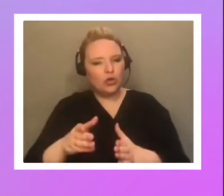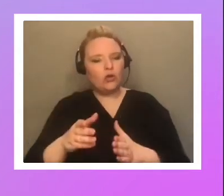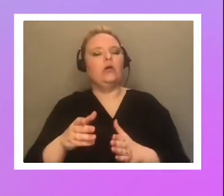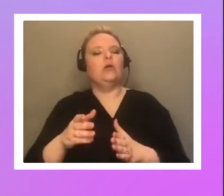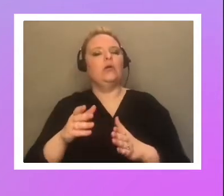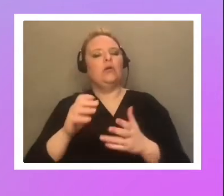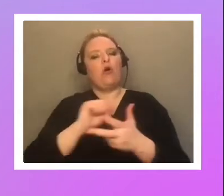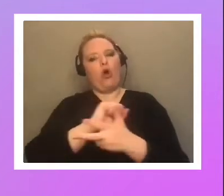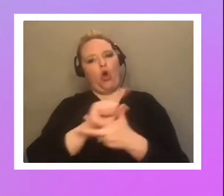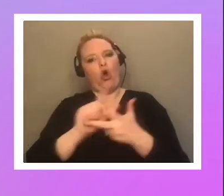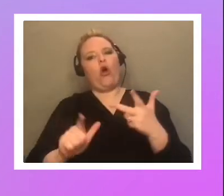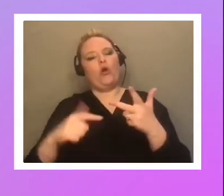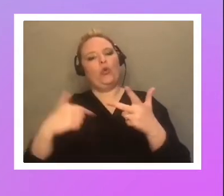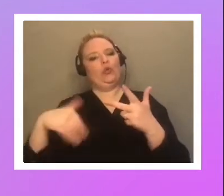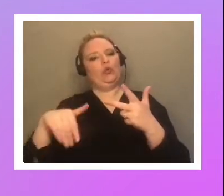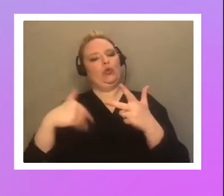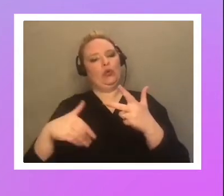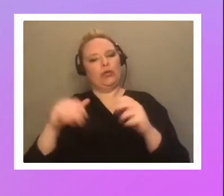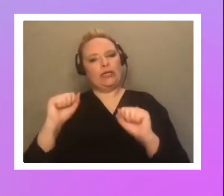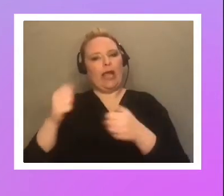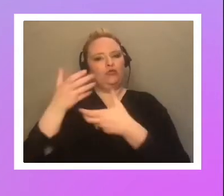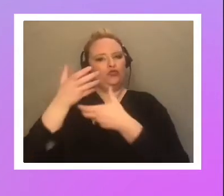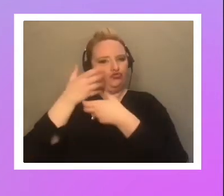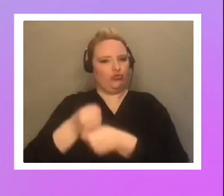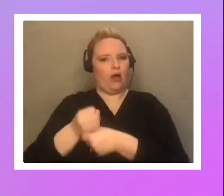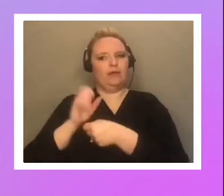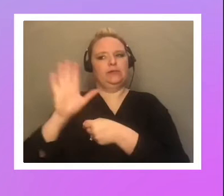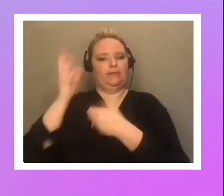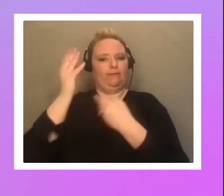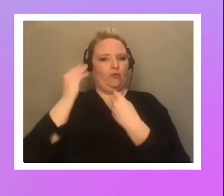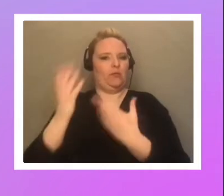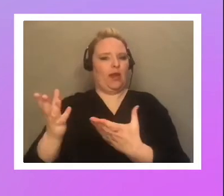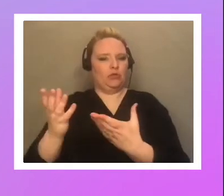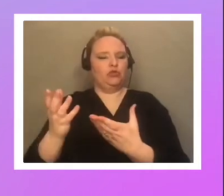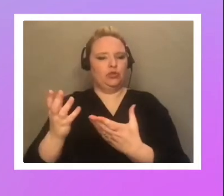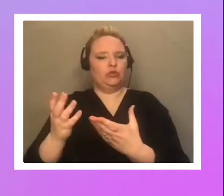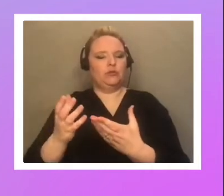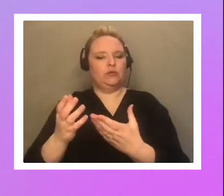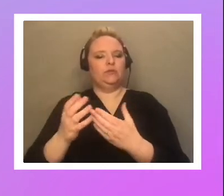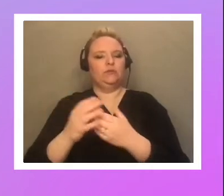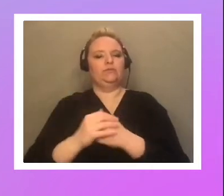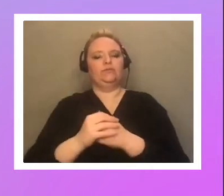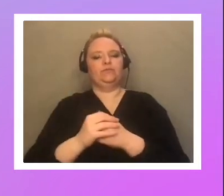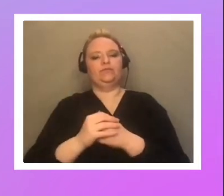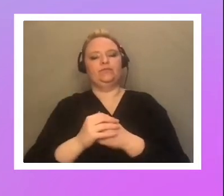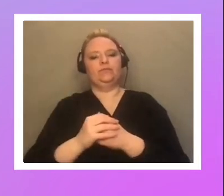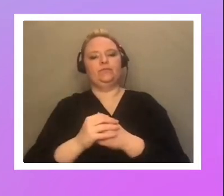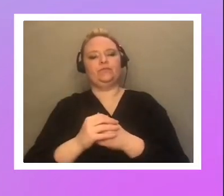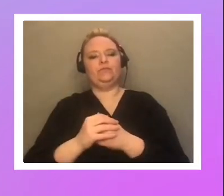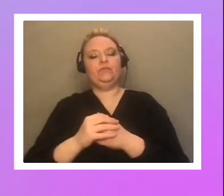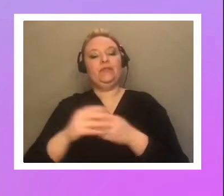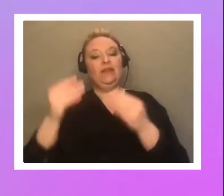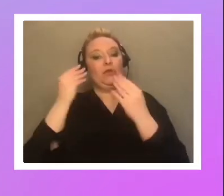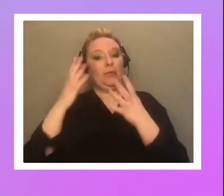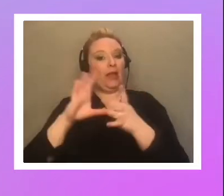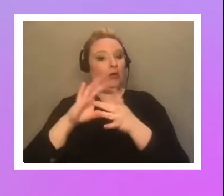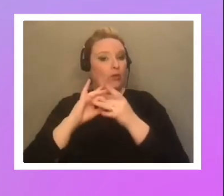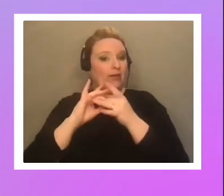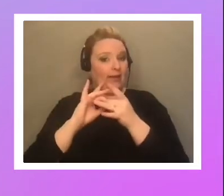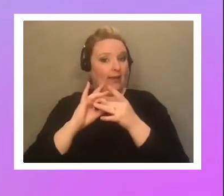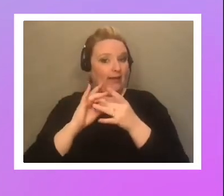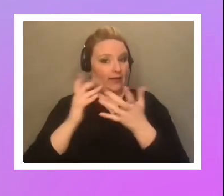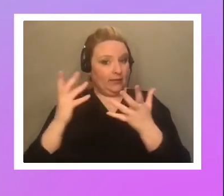all have trustworthy information out there about how to produce